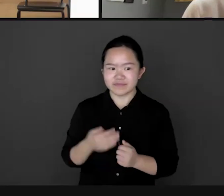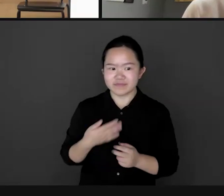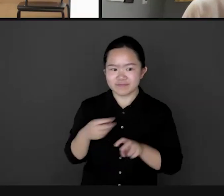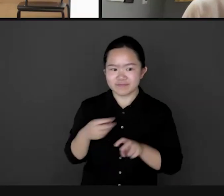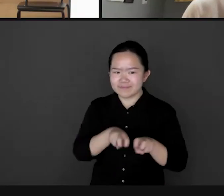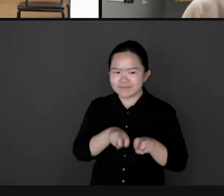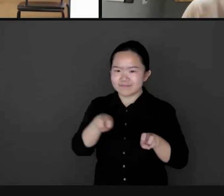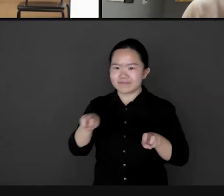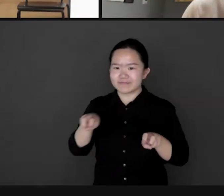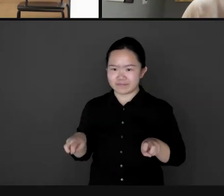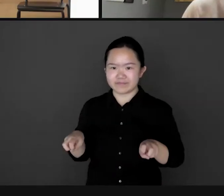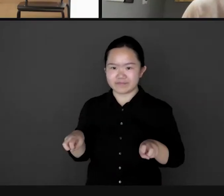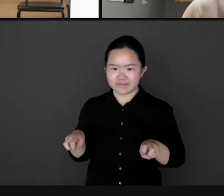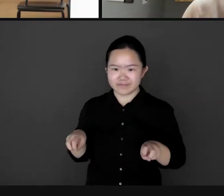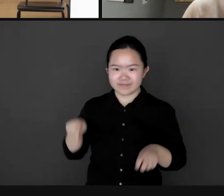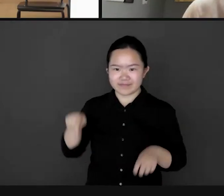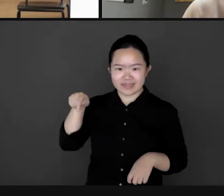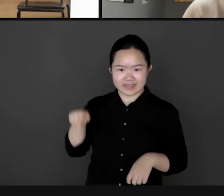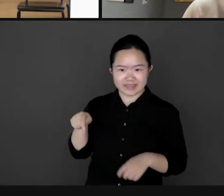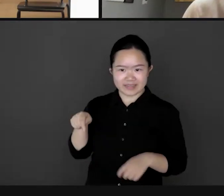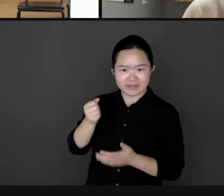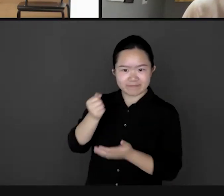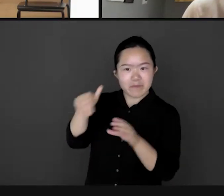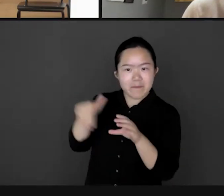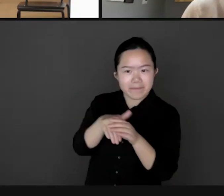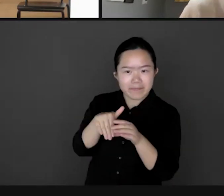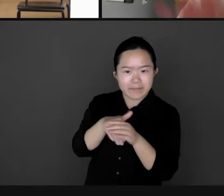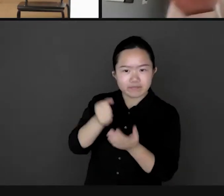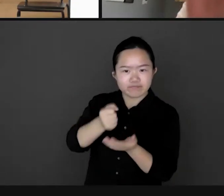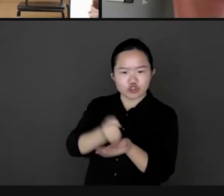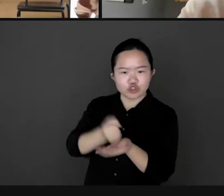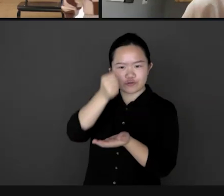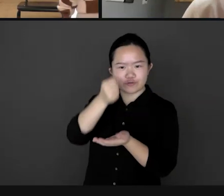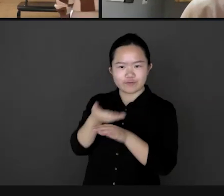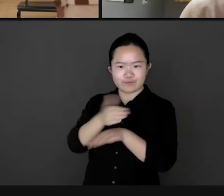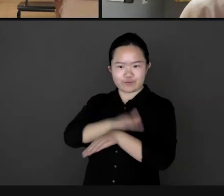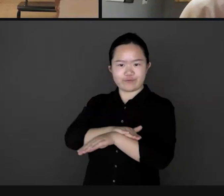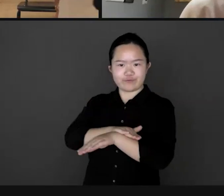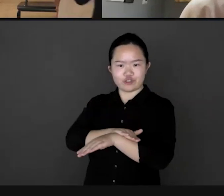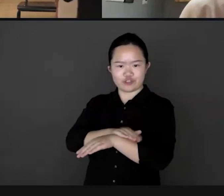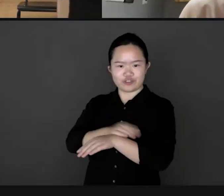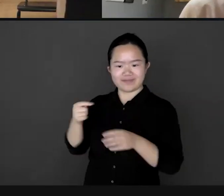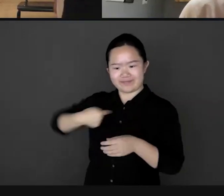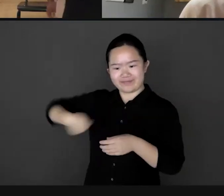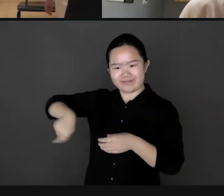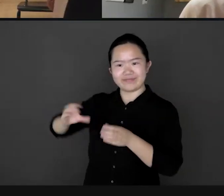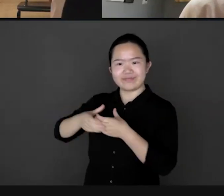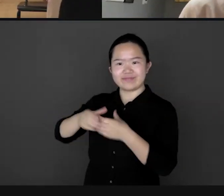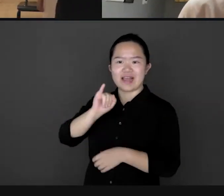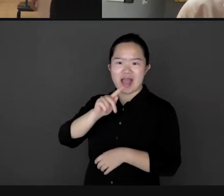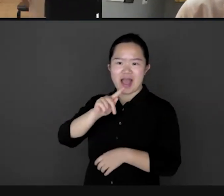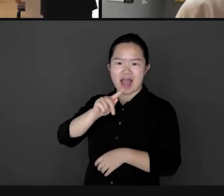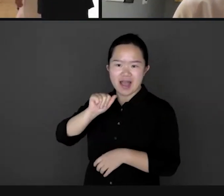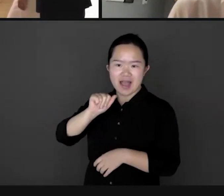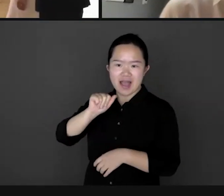because we are now going to hear from Monica Duhem. I don't know where to stand it to. Hi, do you see me? So good to see you, and